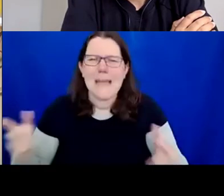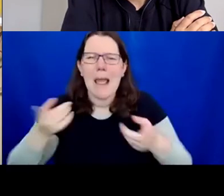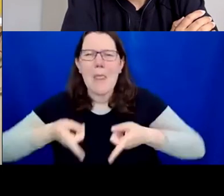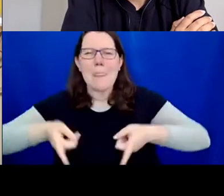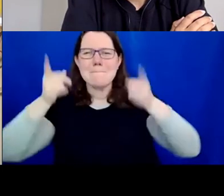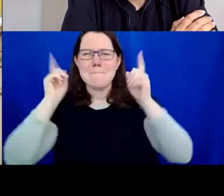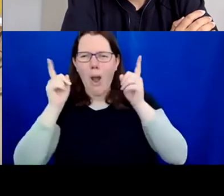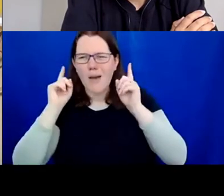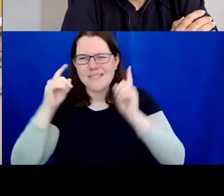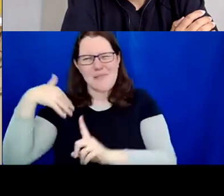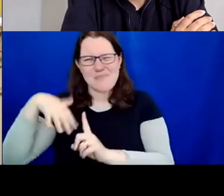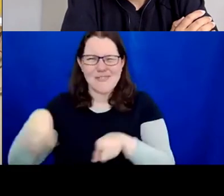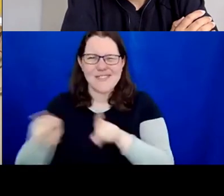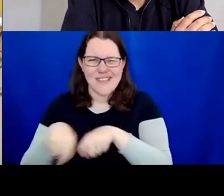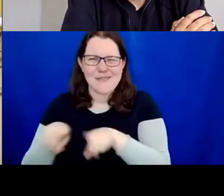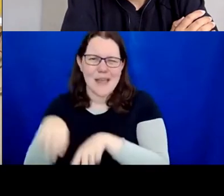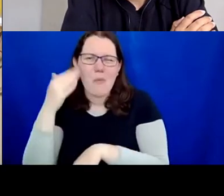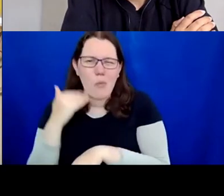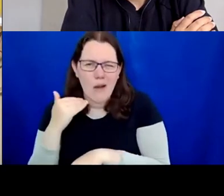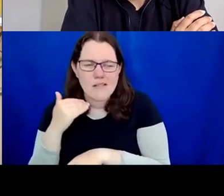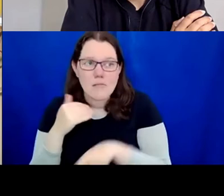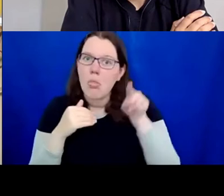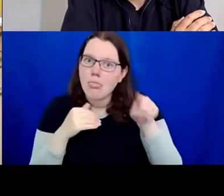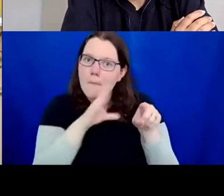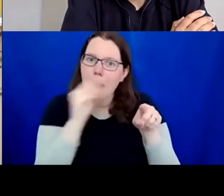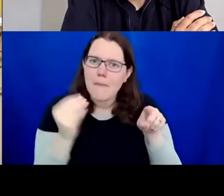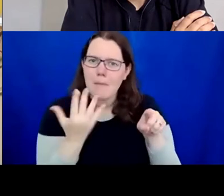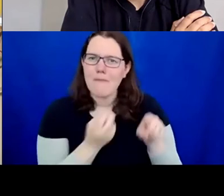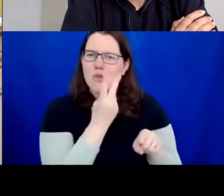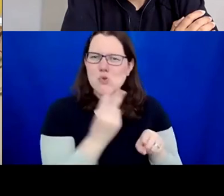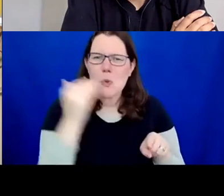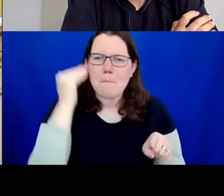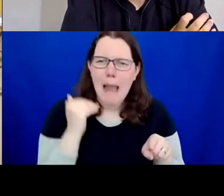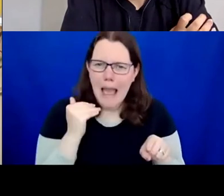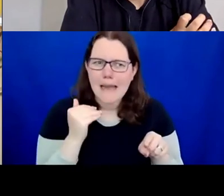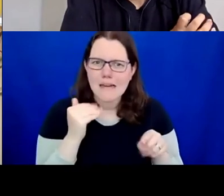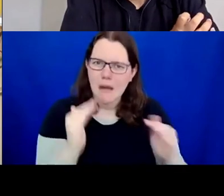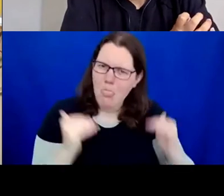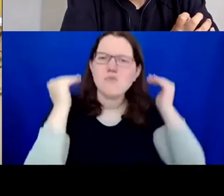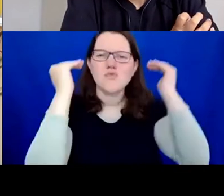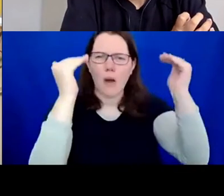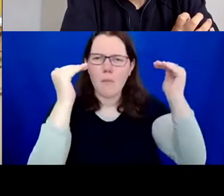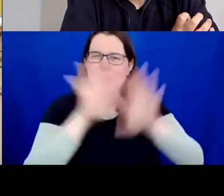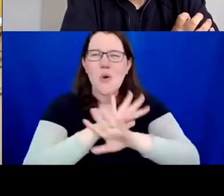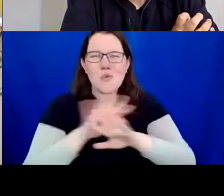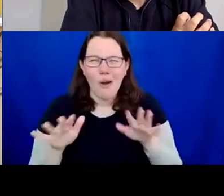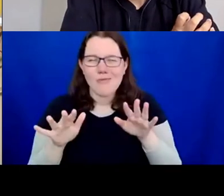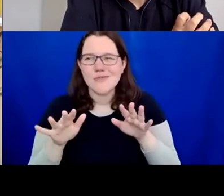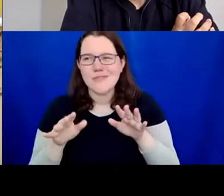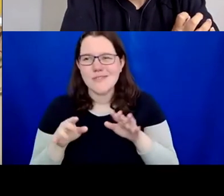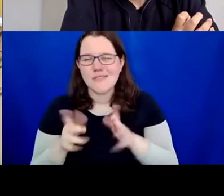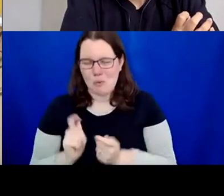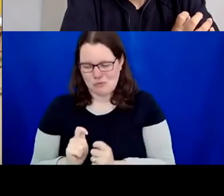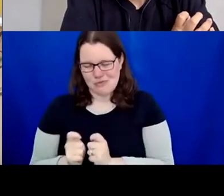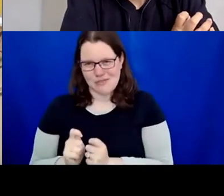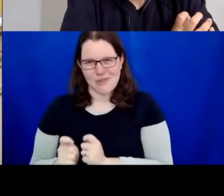help but change what goes on in the museum. So instead of fiddling around at the bottom and making minor changes that don't have an impact, it's